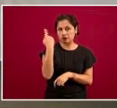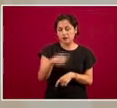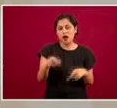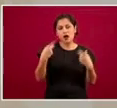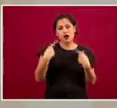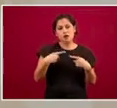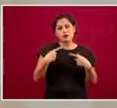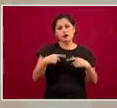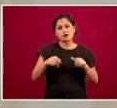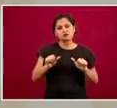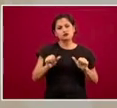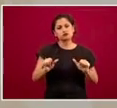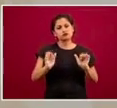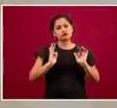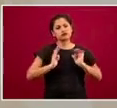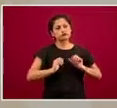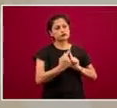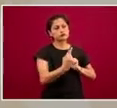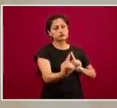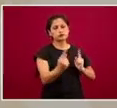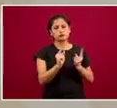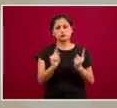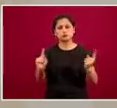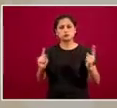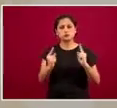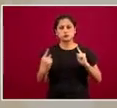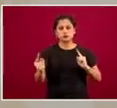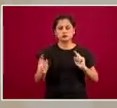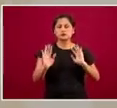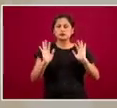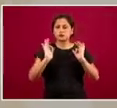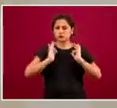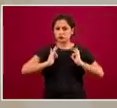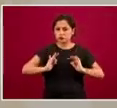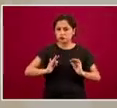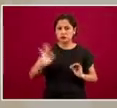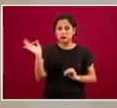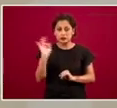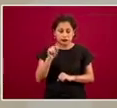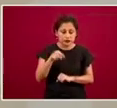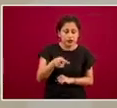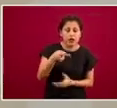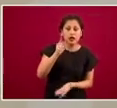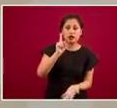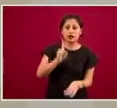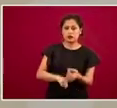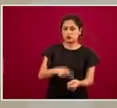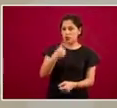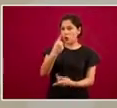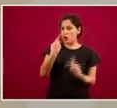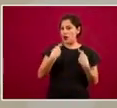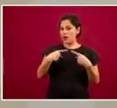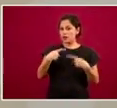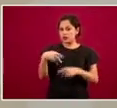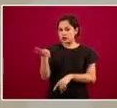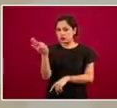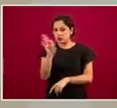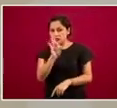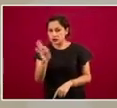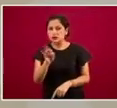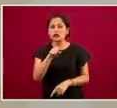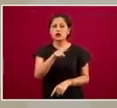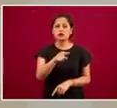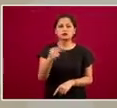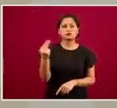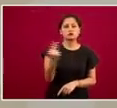deal with the risk of infection and to create safe distancing between people. And